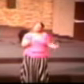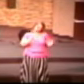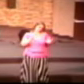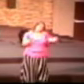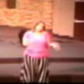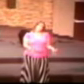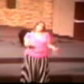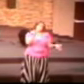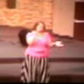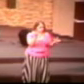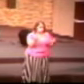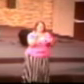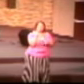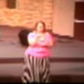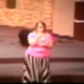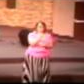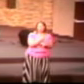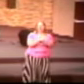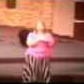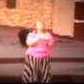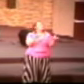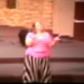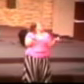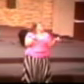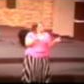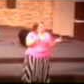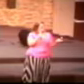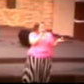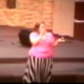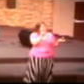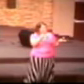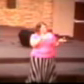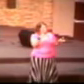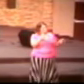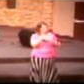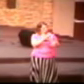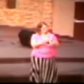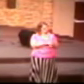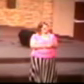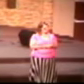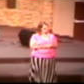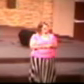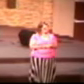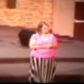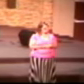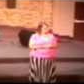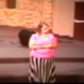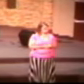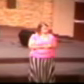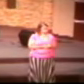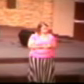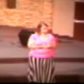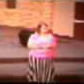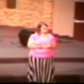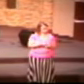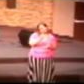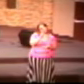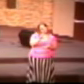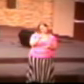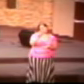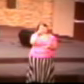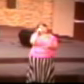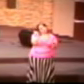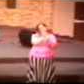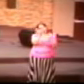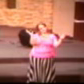fine if you go to a restaurant, but it's not fine if you come to a church. Because that's not the image I get here in